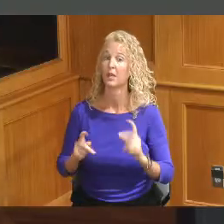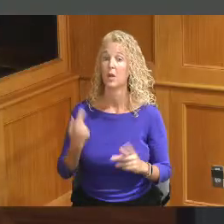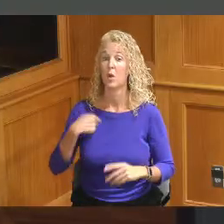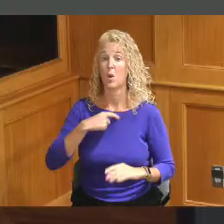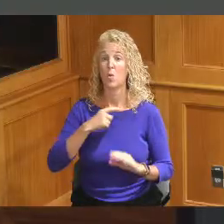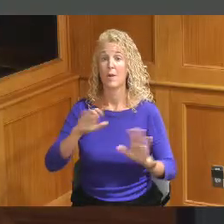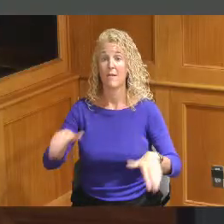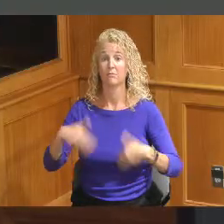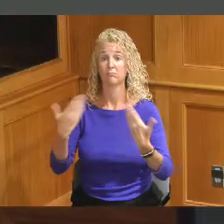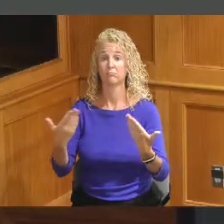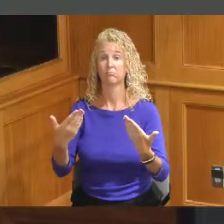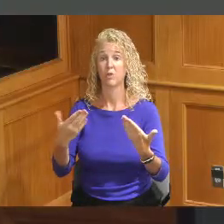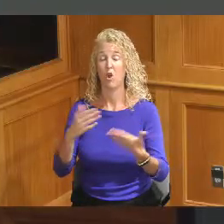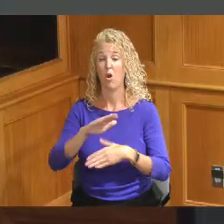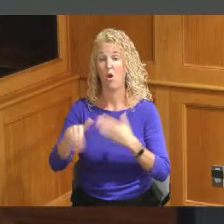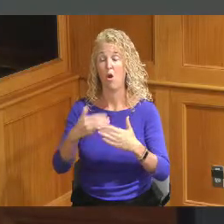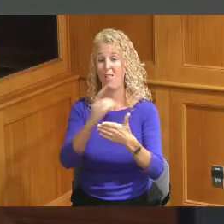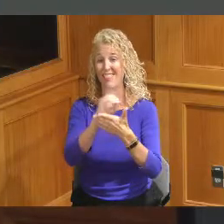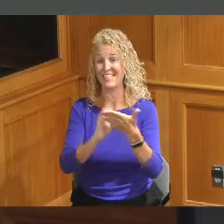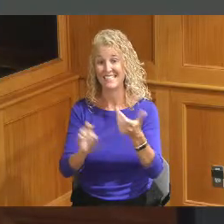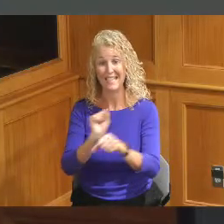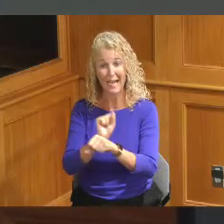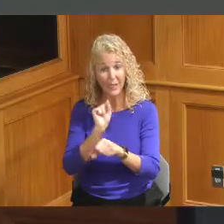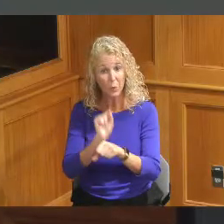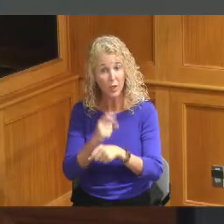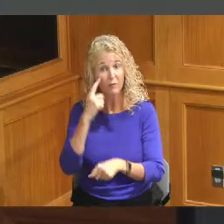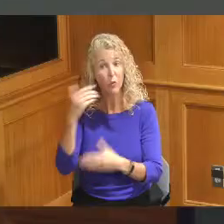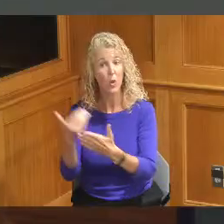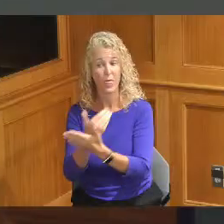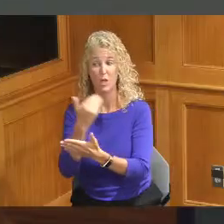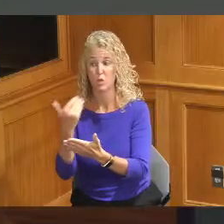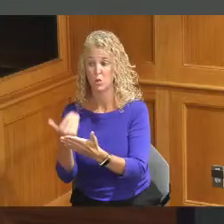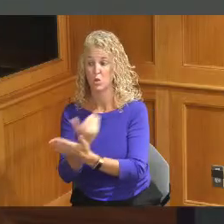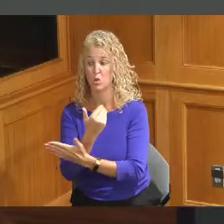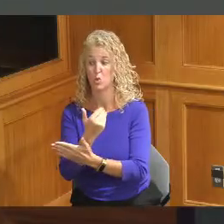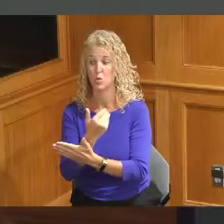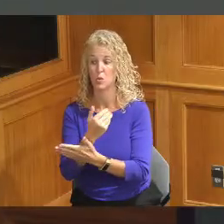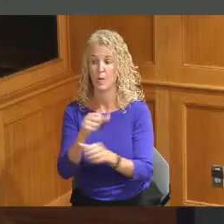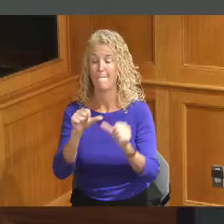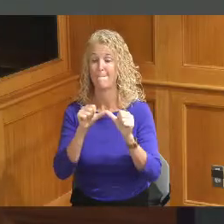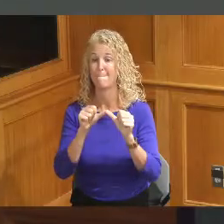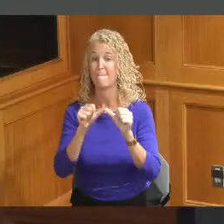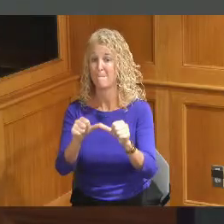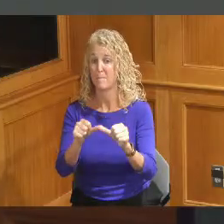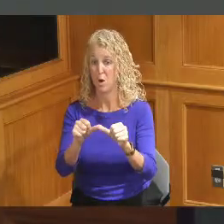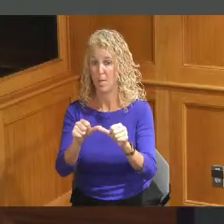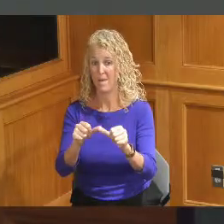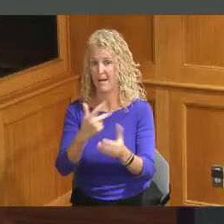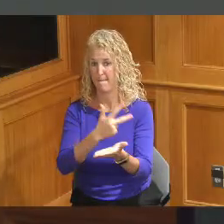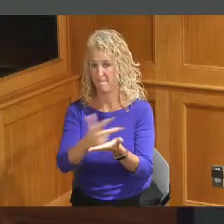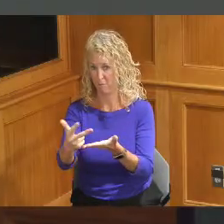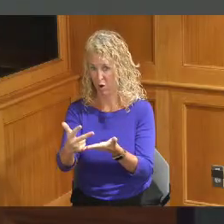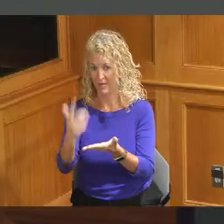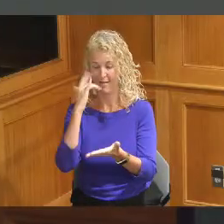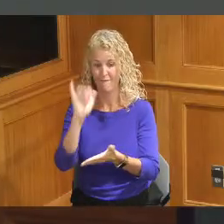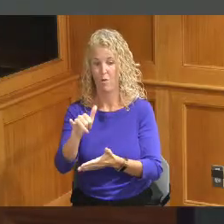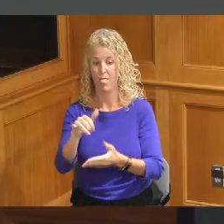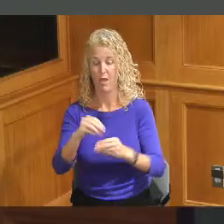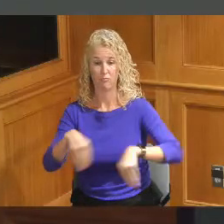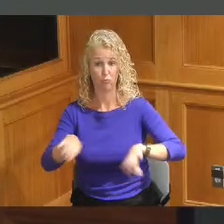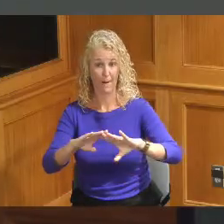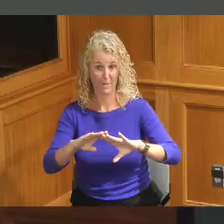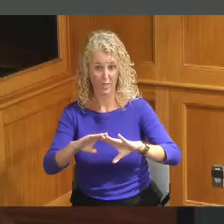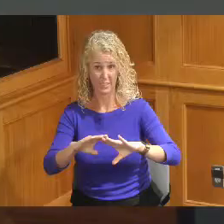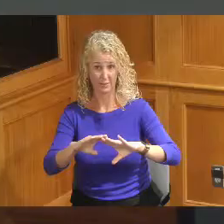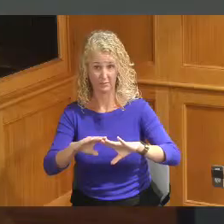doing the design work on the new permanent lot that will go on to that property. As